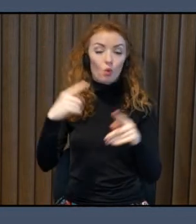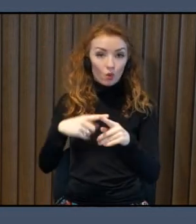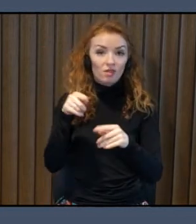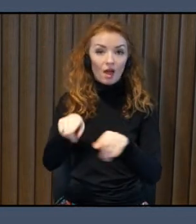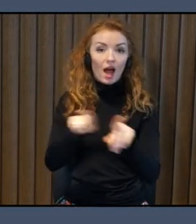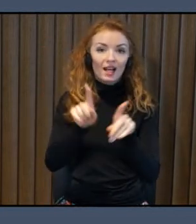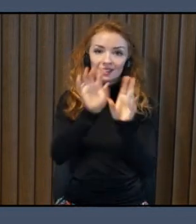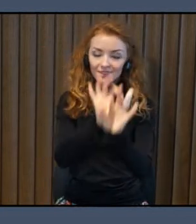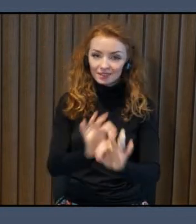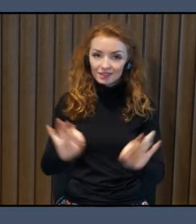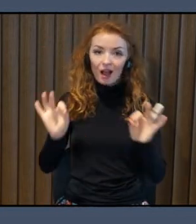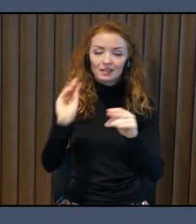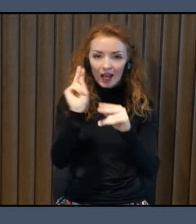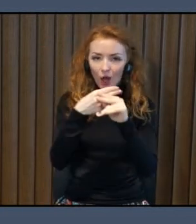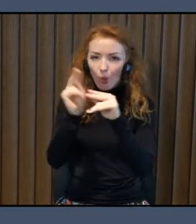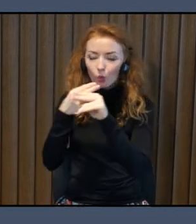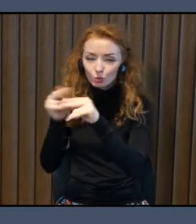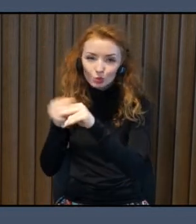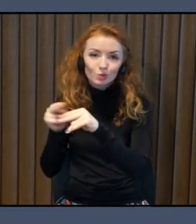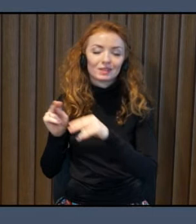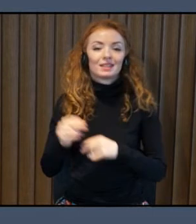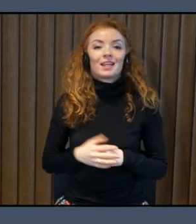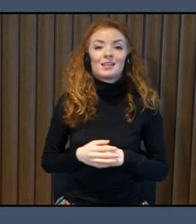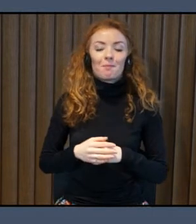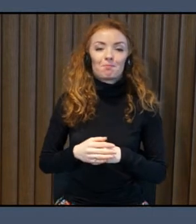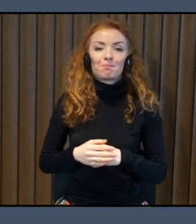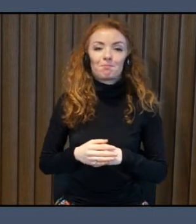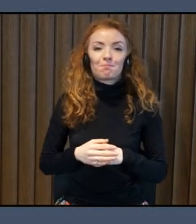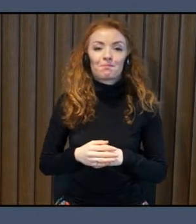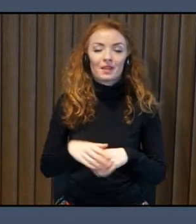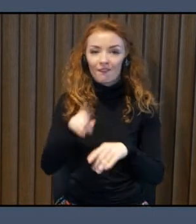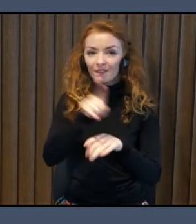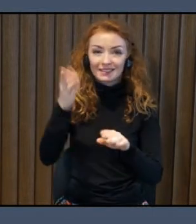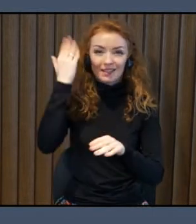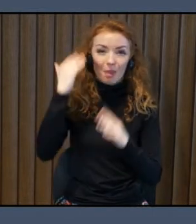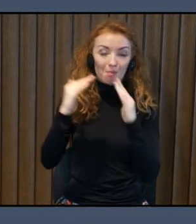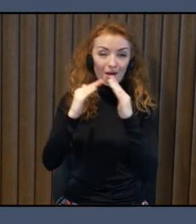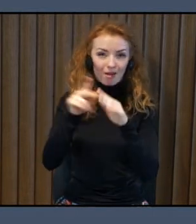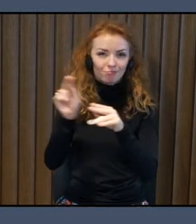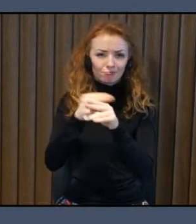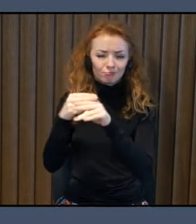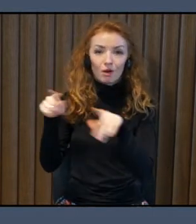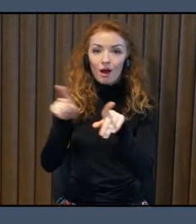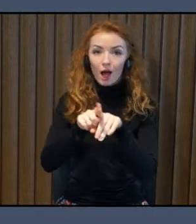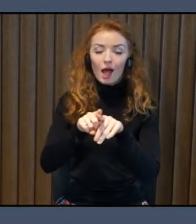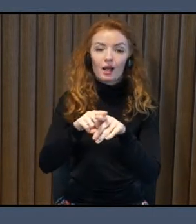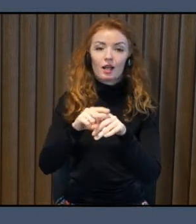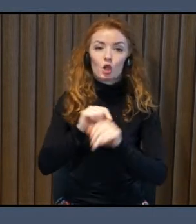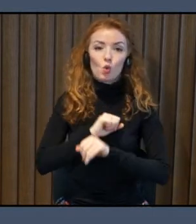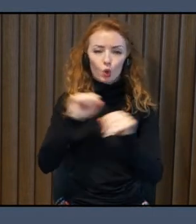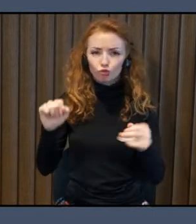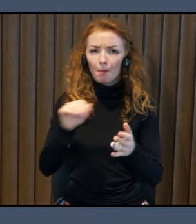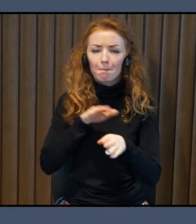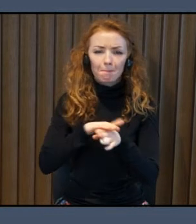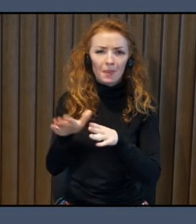disabilities. This is a 2-story building, a very nice reconstruction for the building itself. And